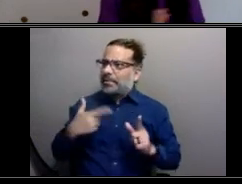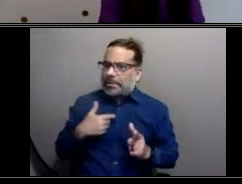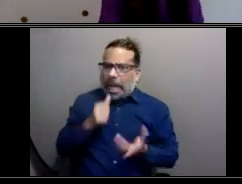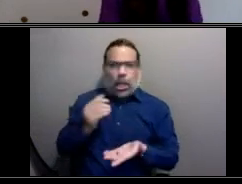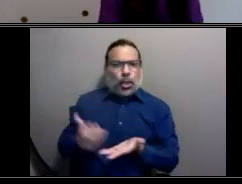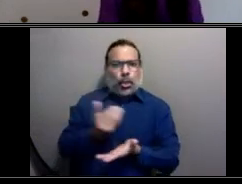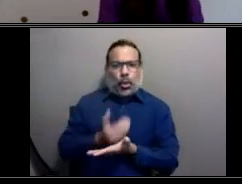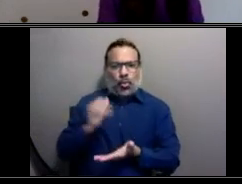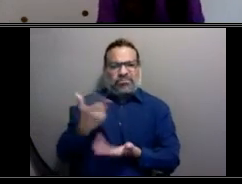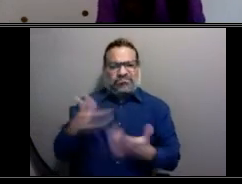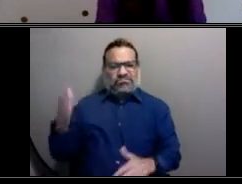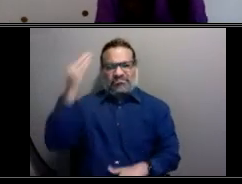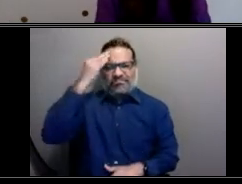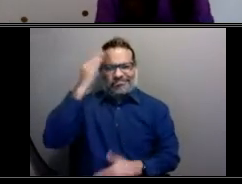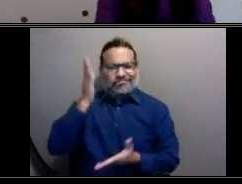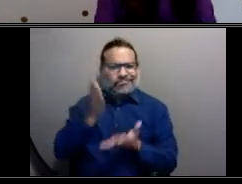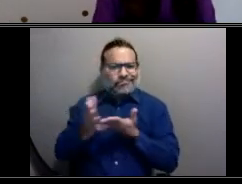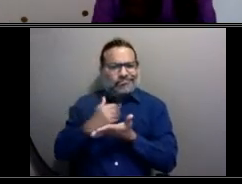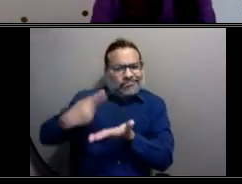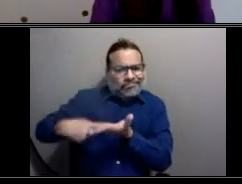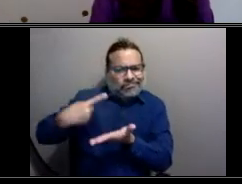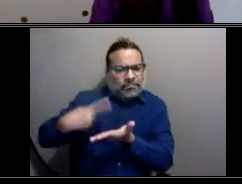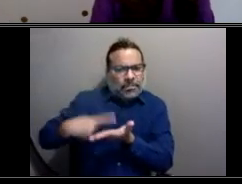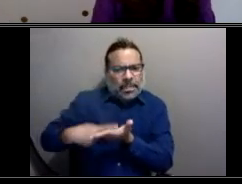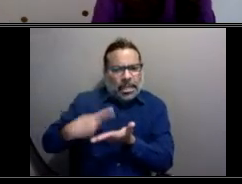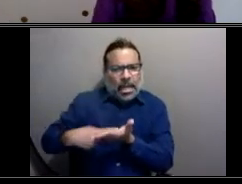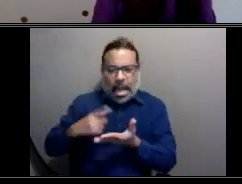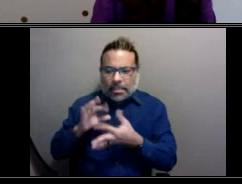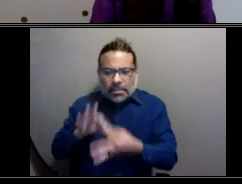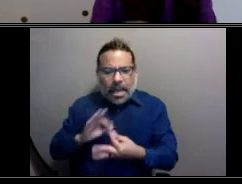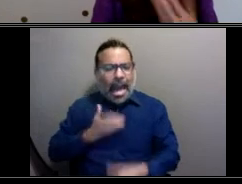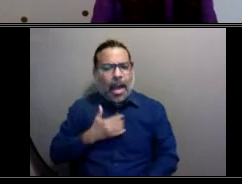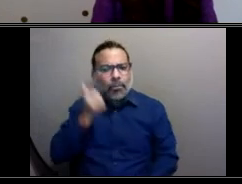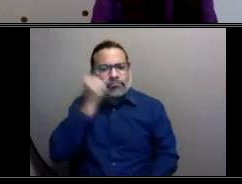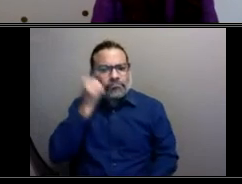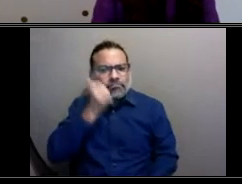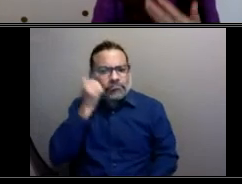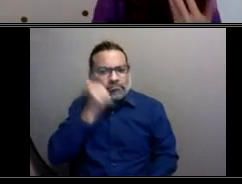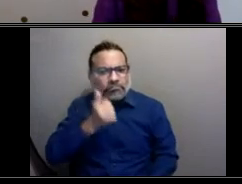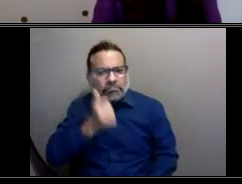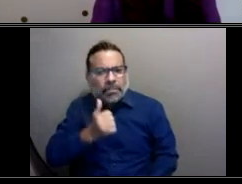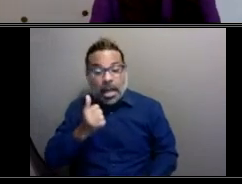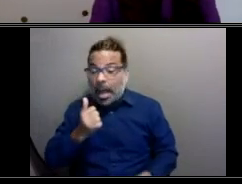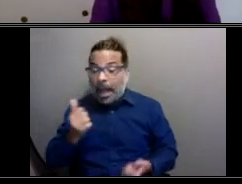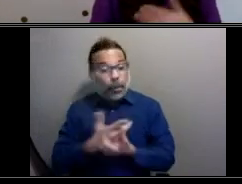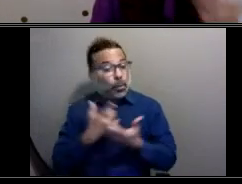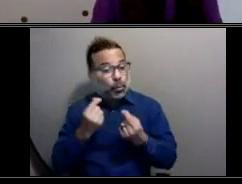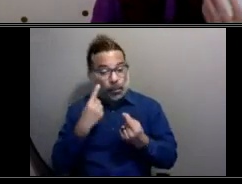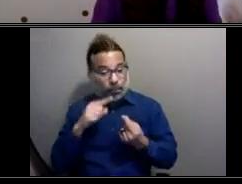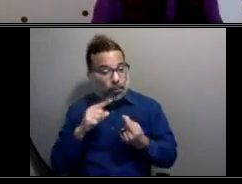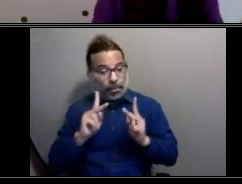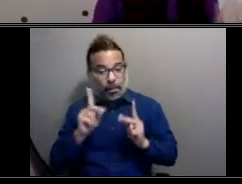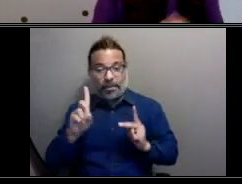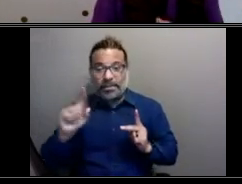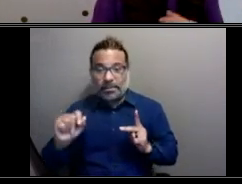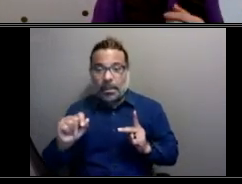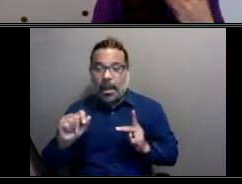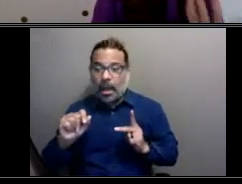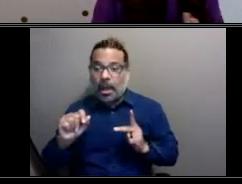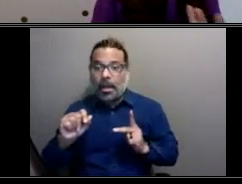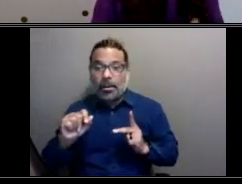think it is a topic that's related to our daily life. And everything that we do for people with disabilities ultimately